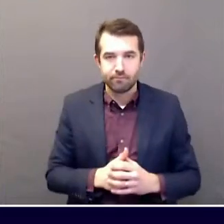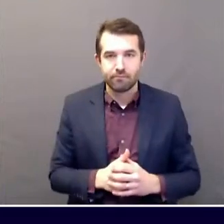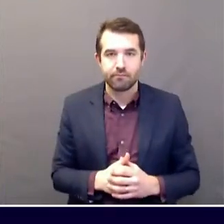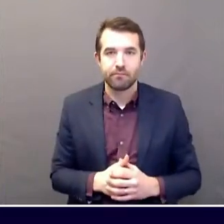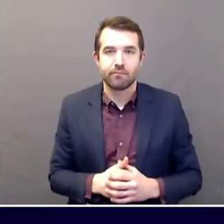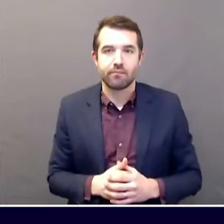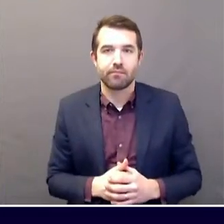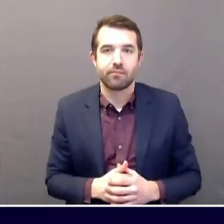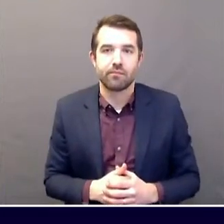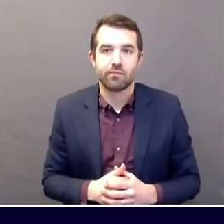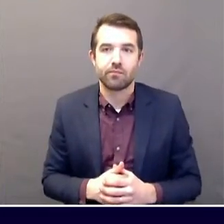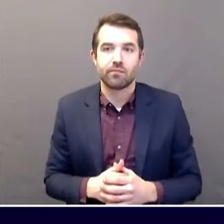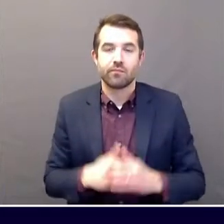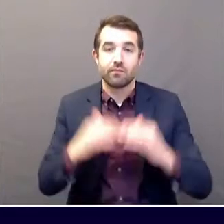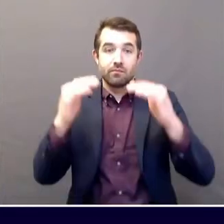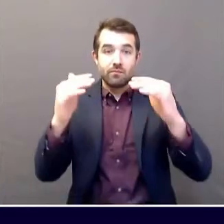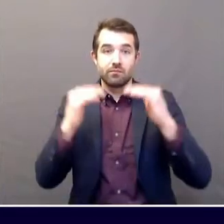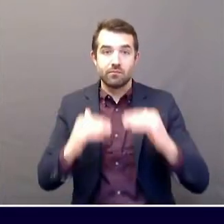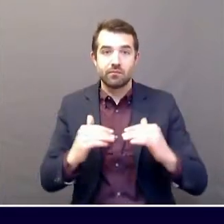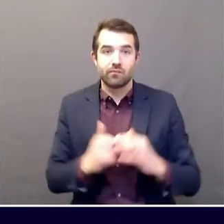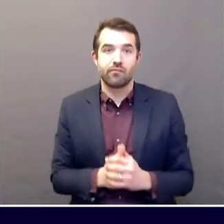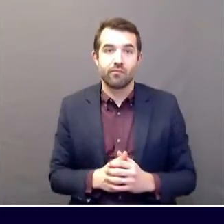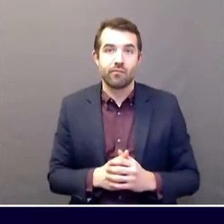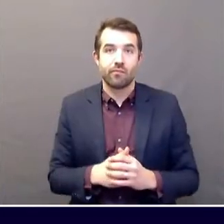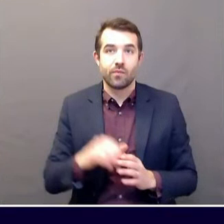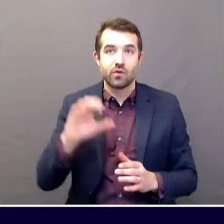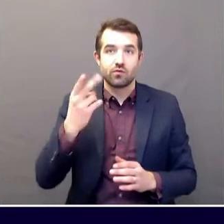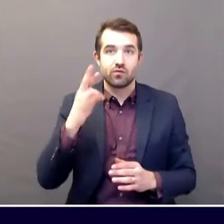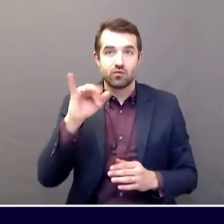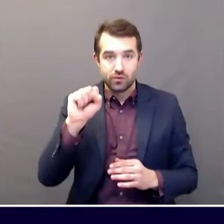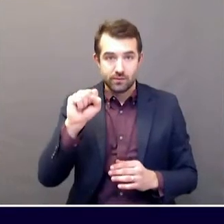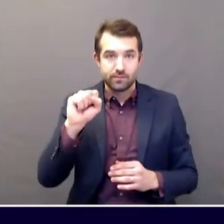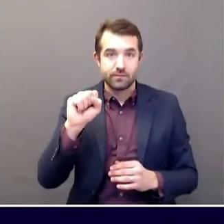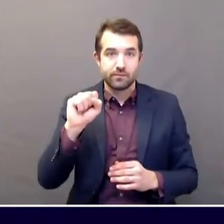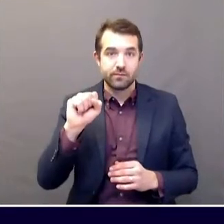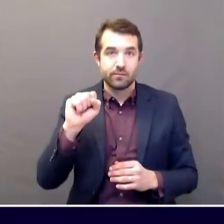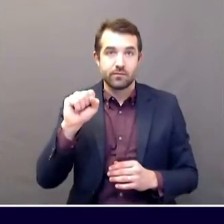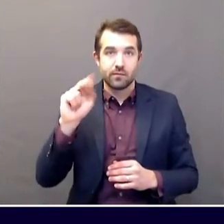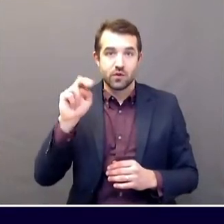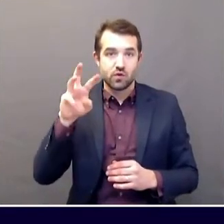I'm going to turn it over to Chris Costa at News Center next.